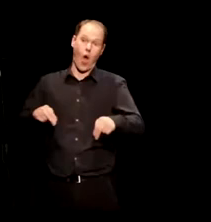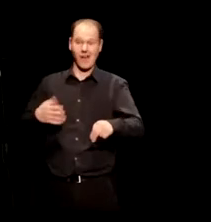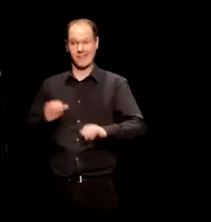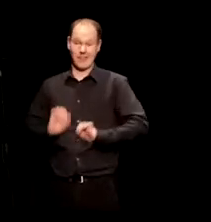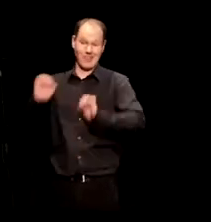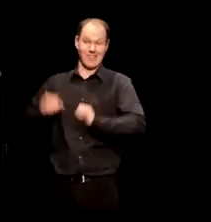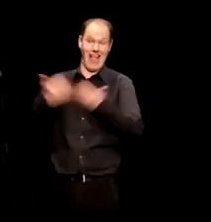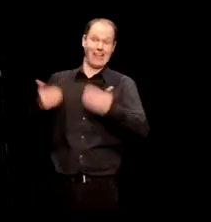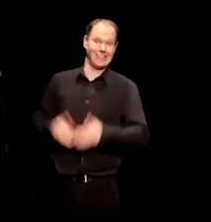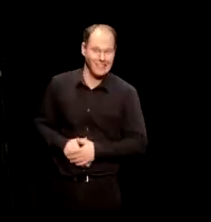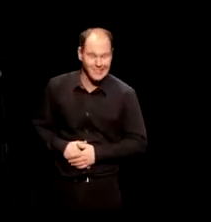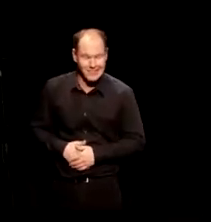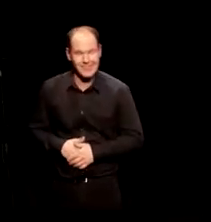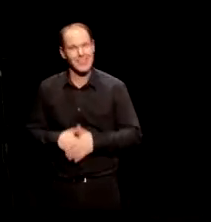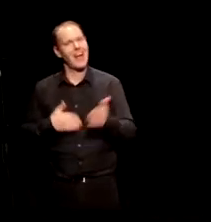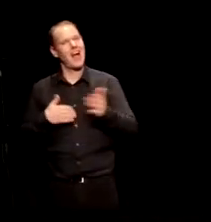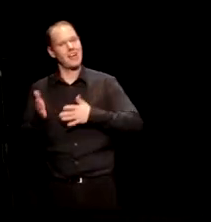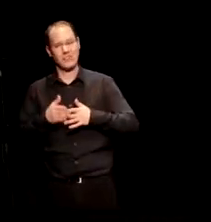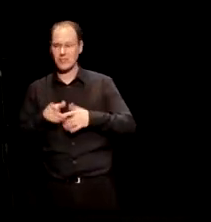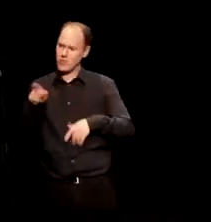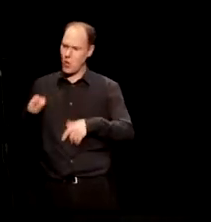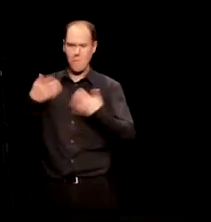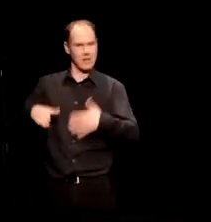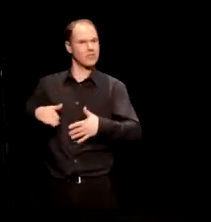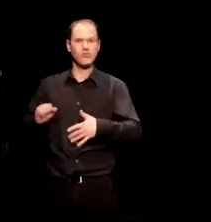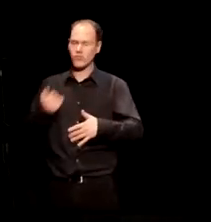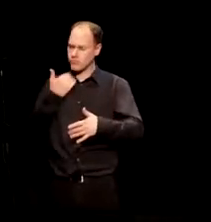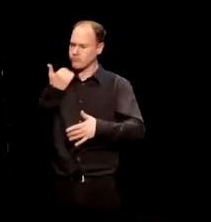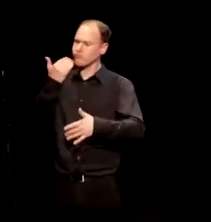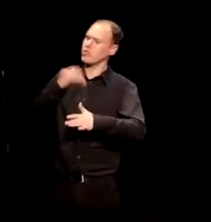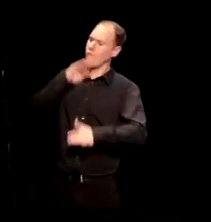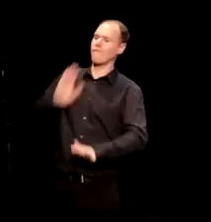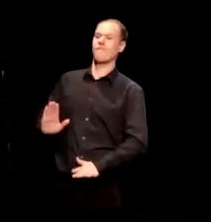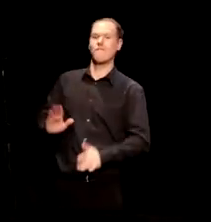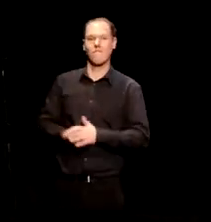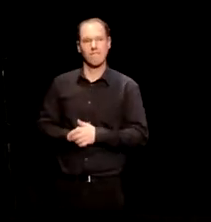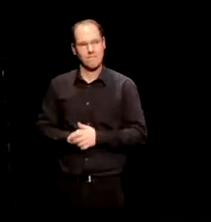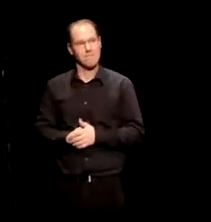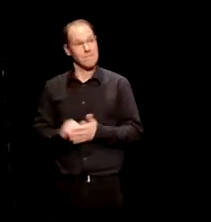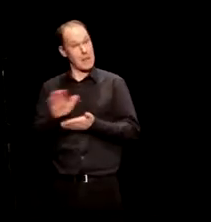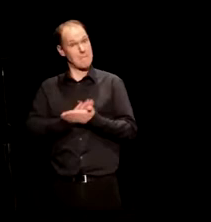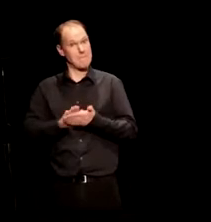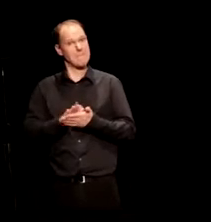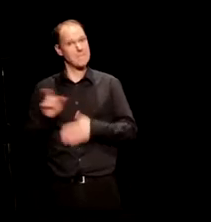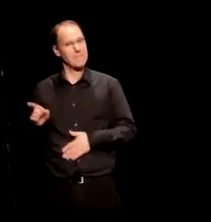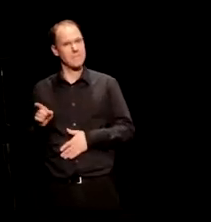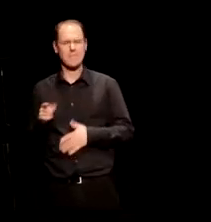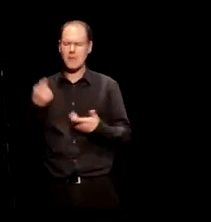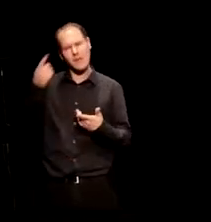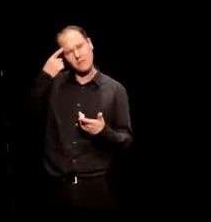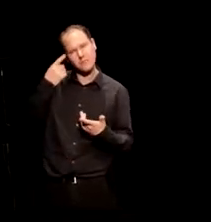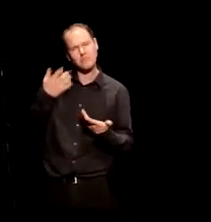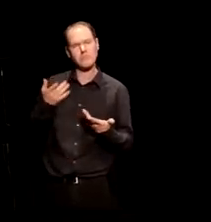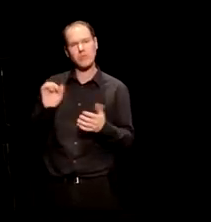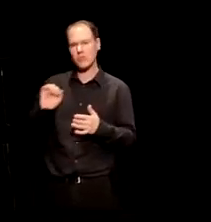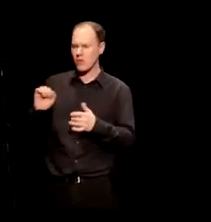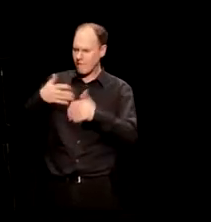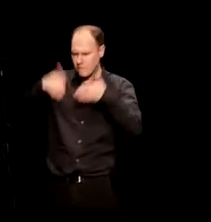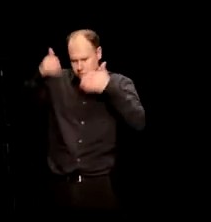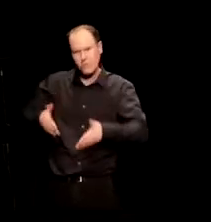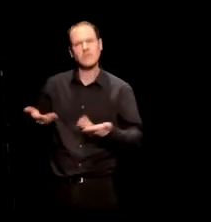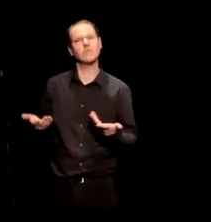day. And you've had more than your share. And I figured a case for your case to a